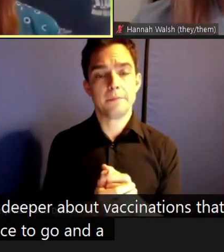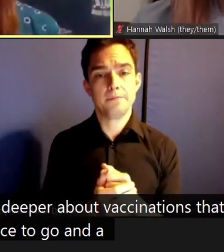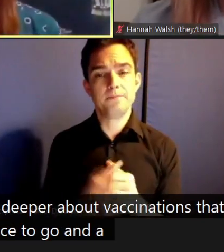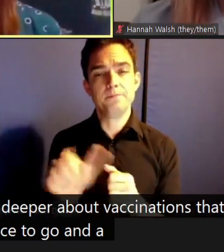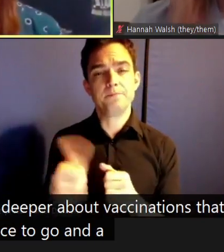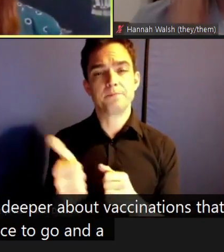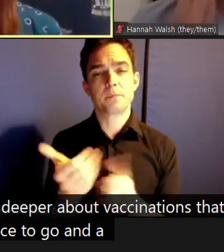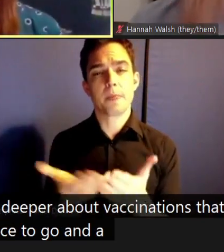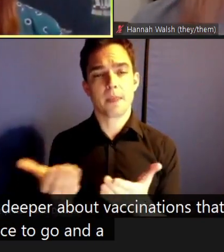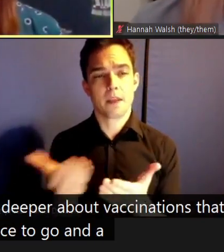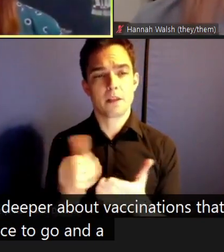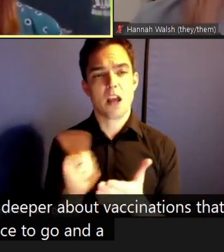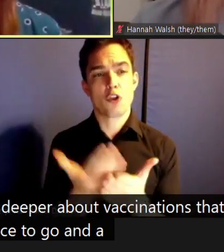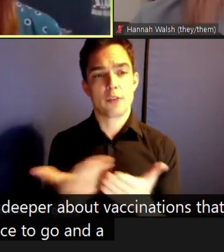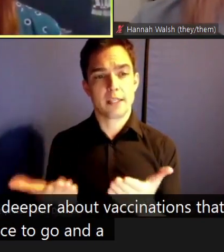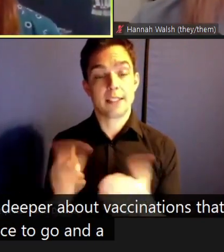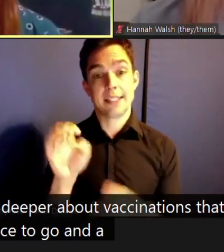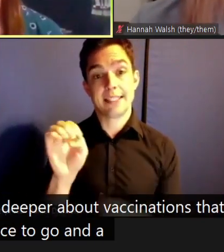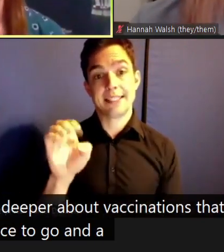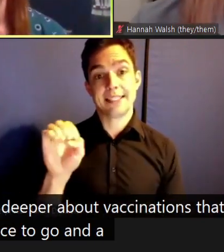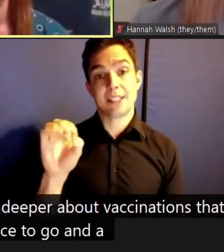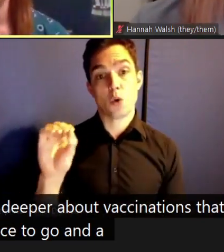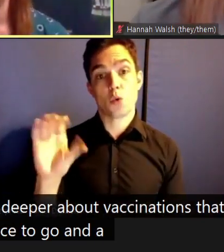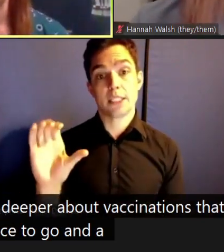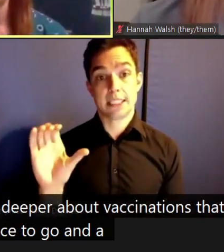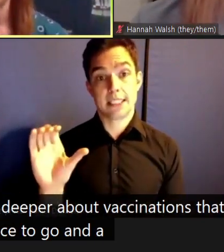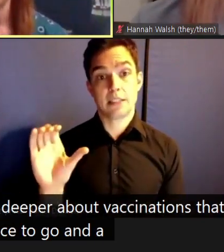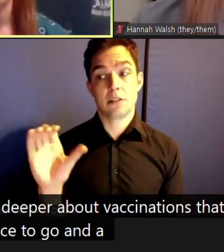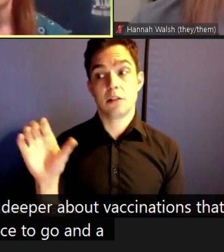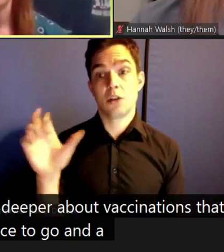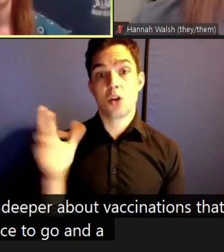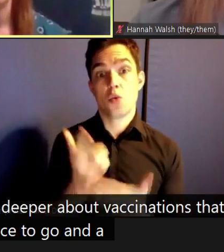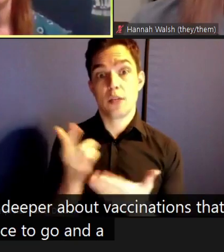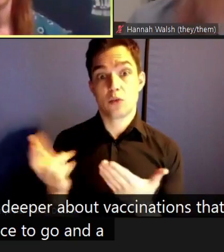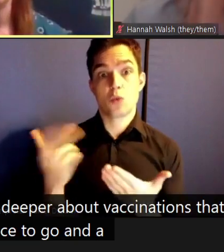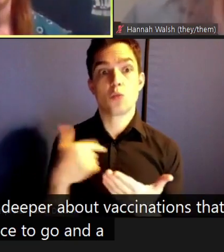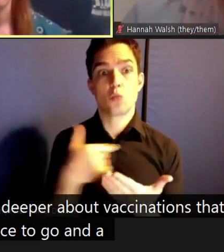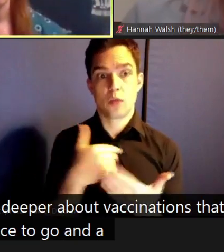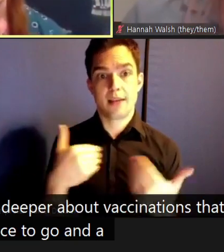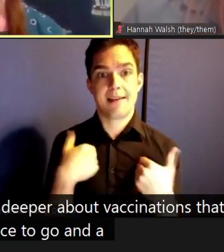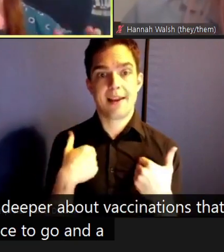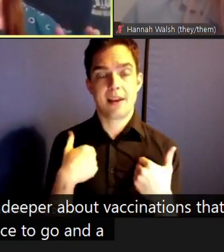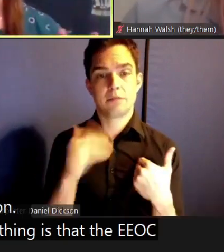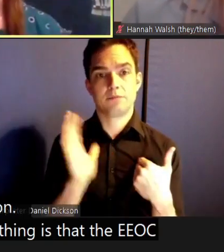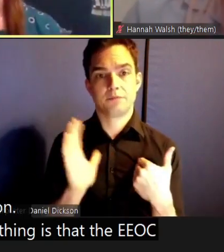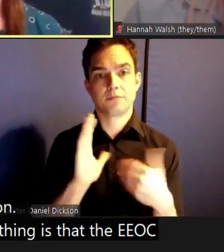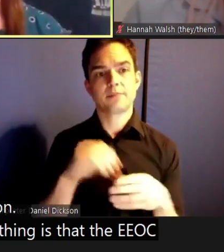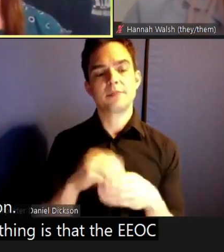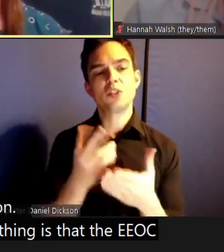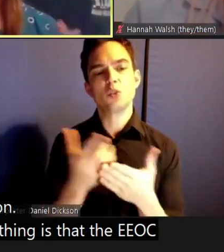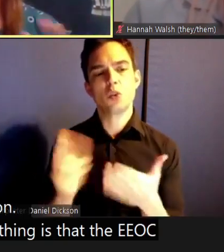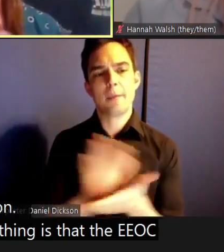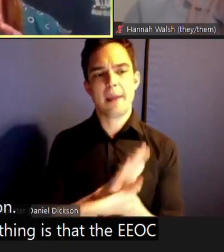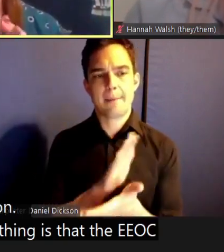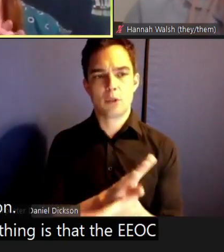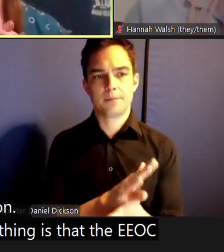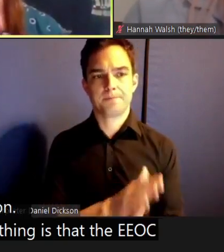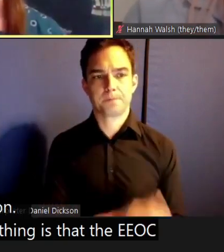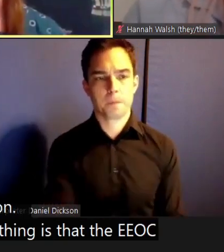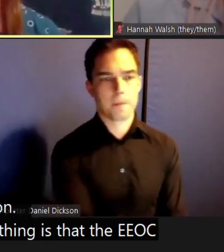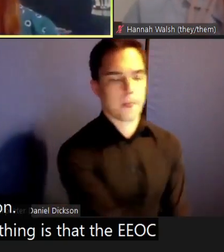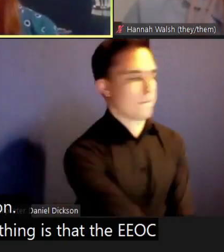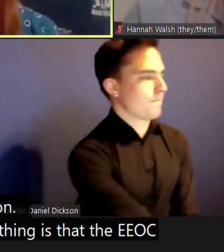The other thing is that the EEOC resource that we had in the resource sheet has what